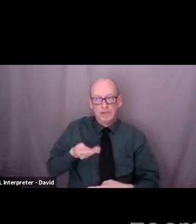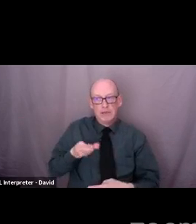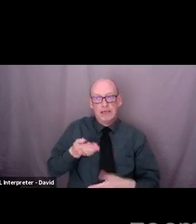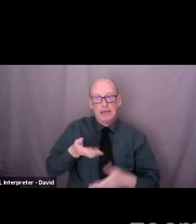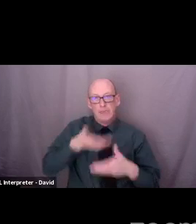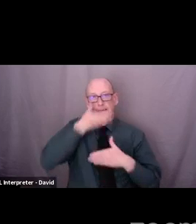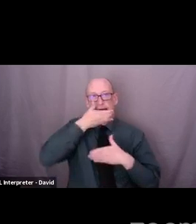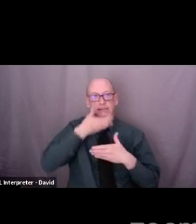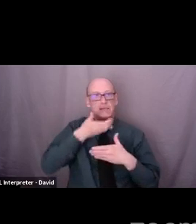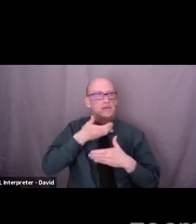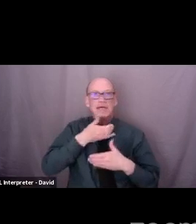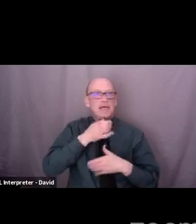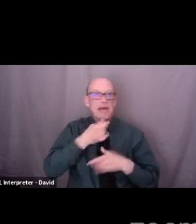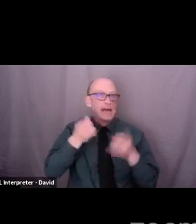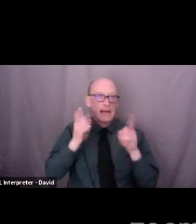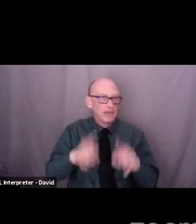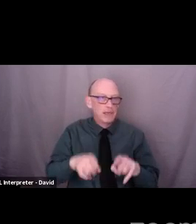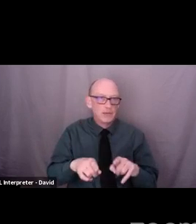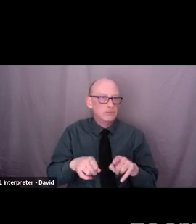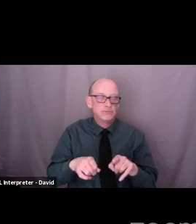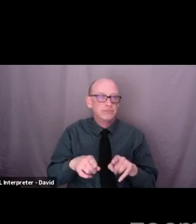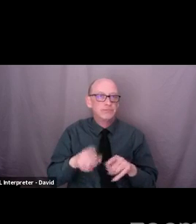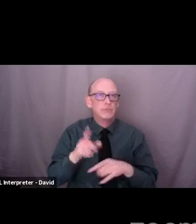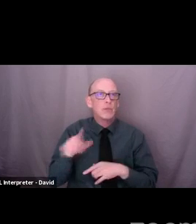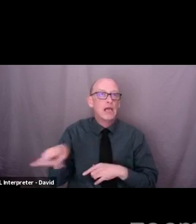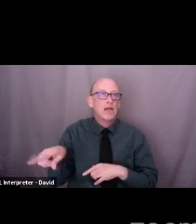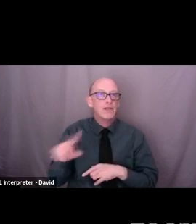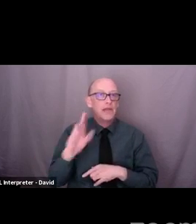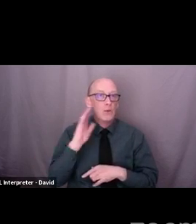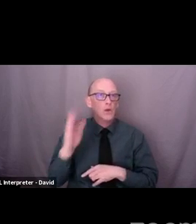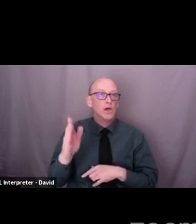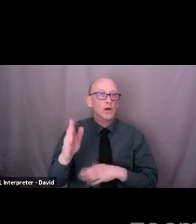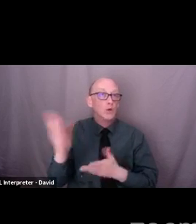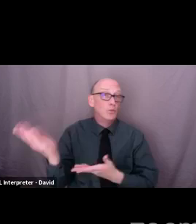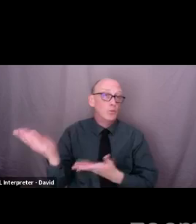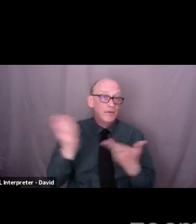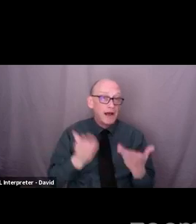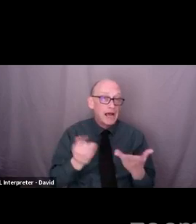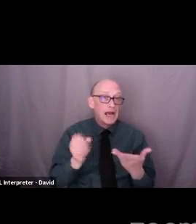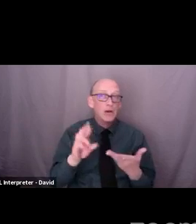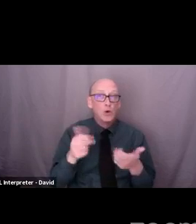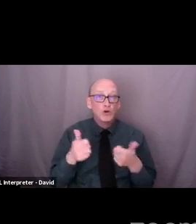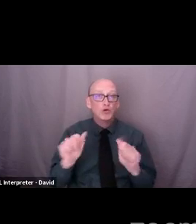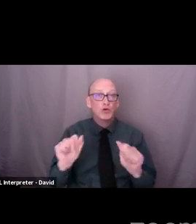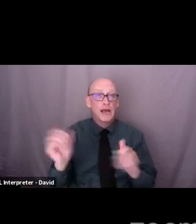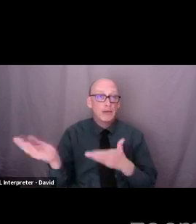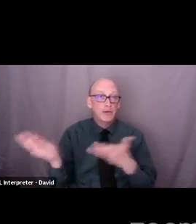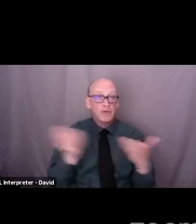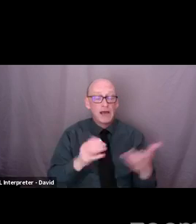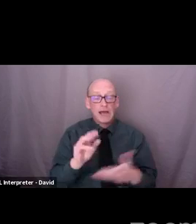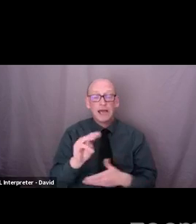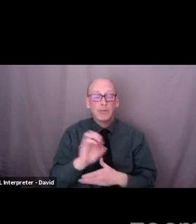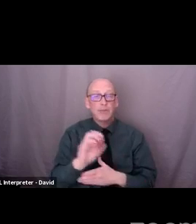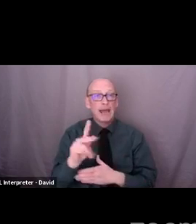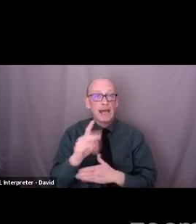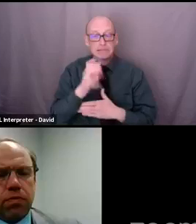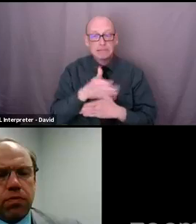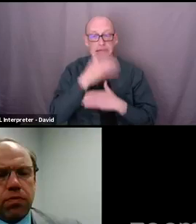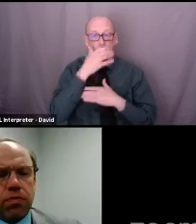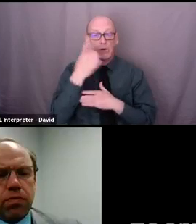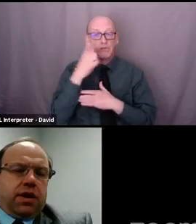not going to be the case. They will probably provide or try to provide masks for